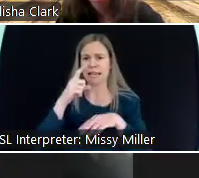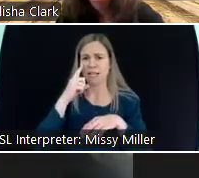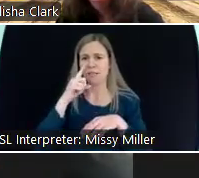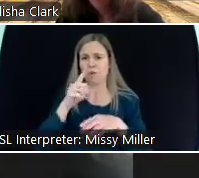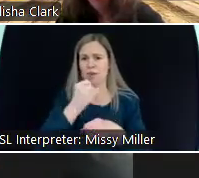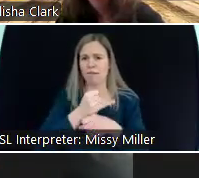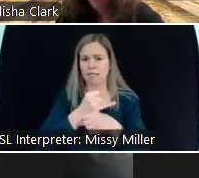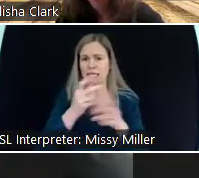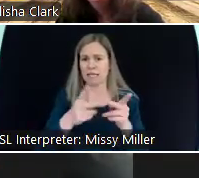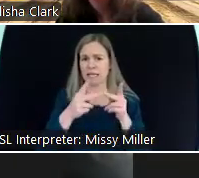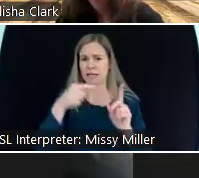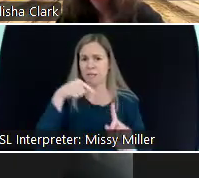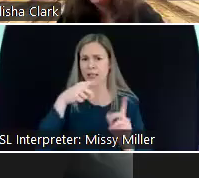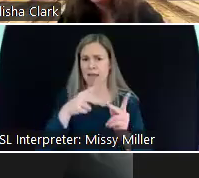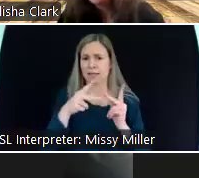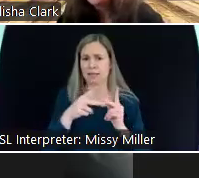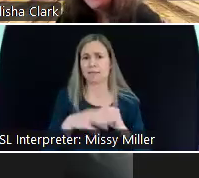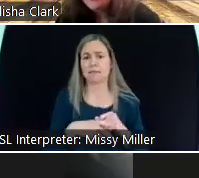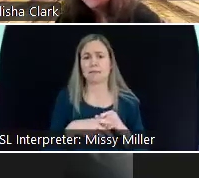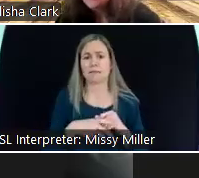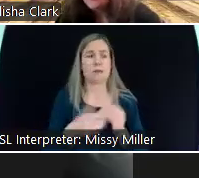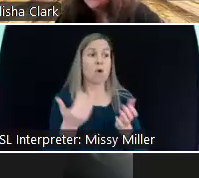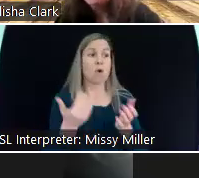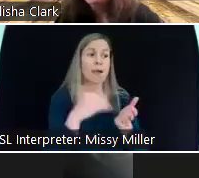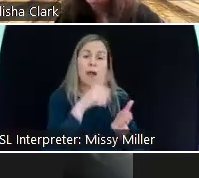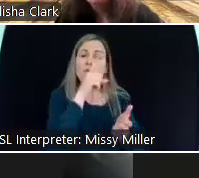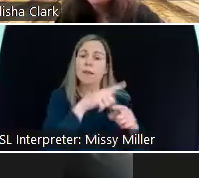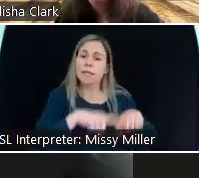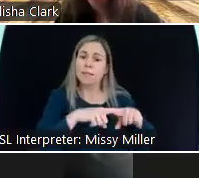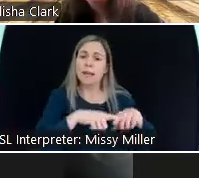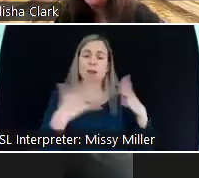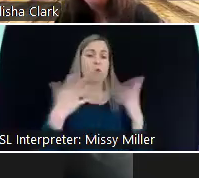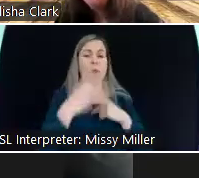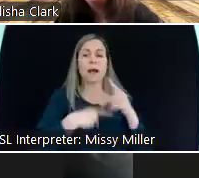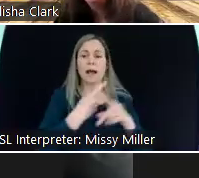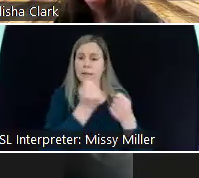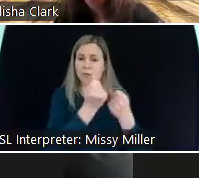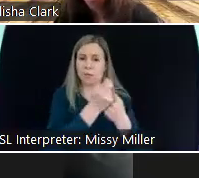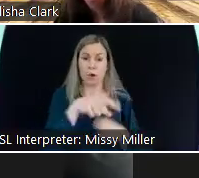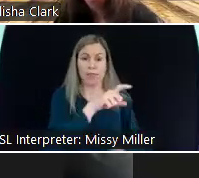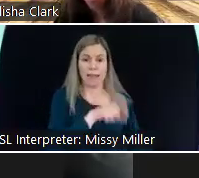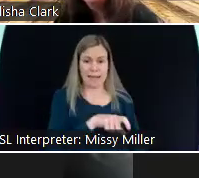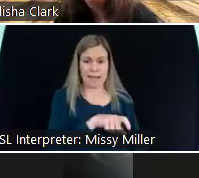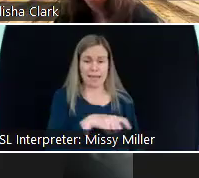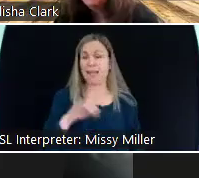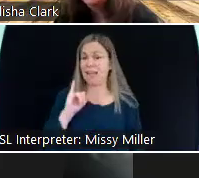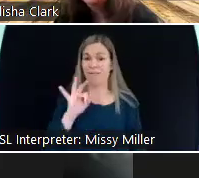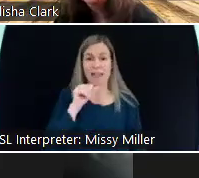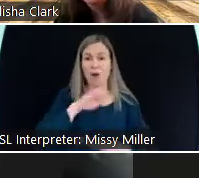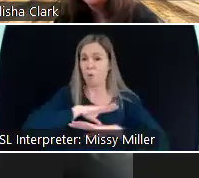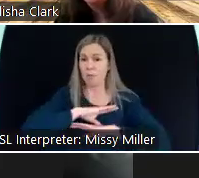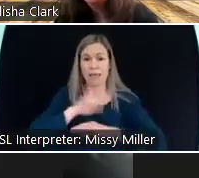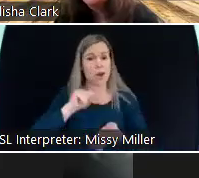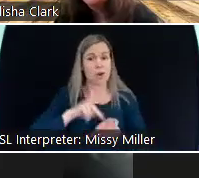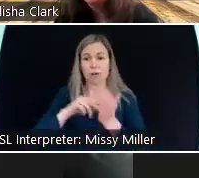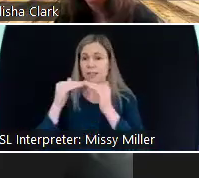So it depends on what type of supports they need. So if they do not meet nursing facility level of care, then